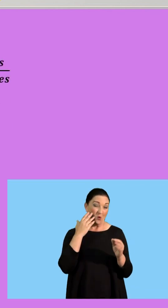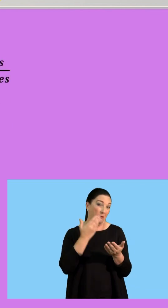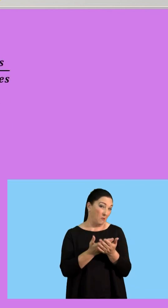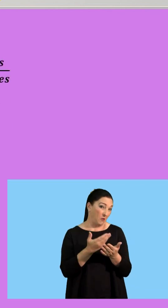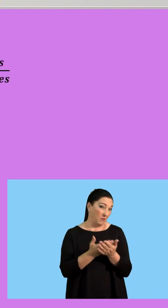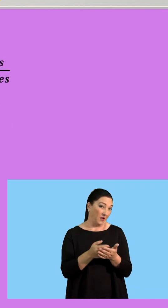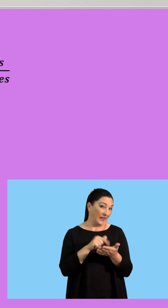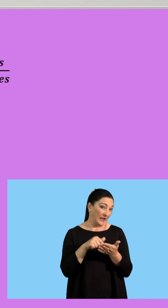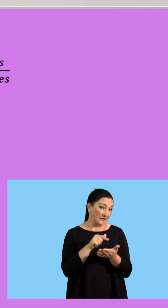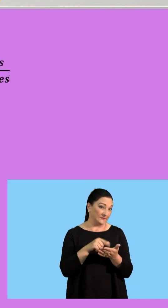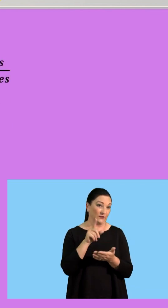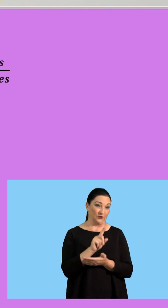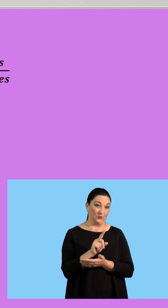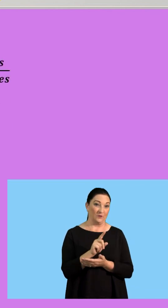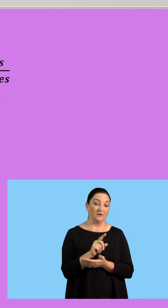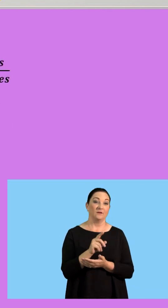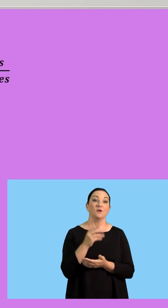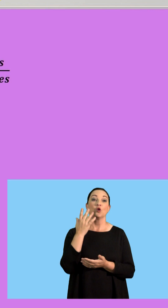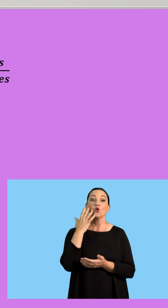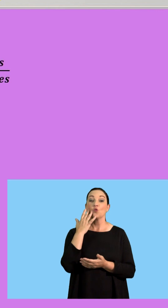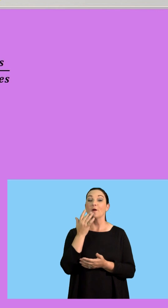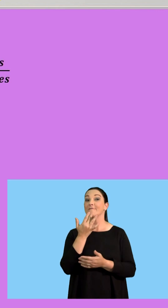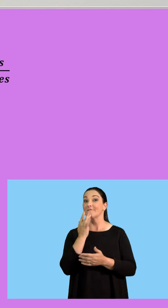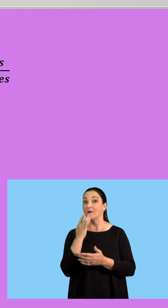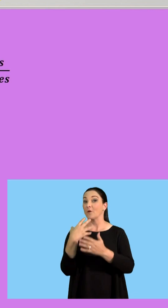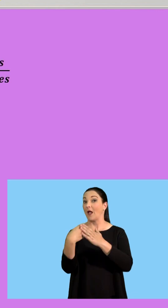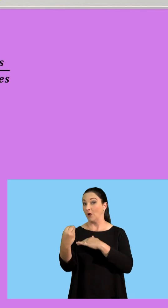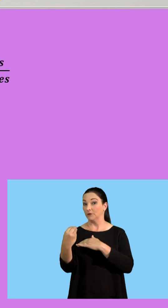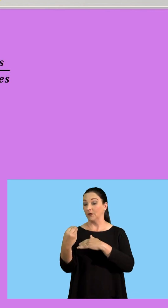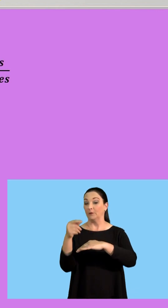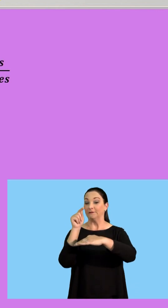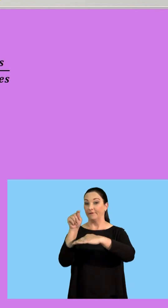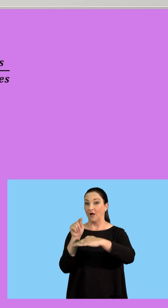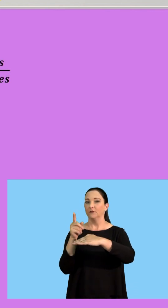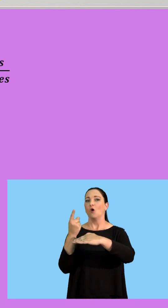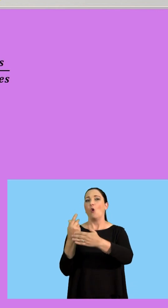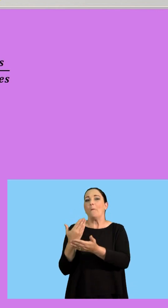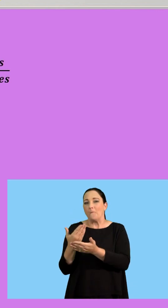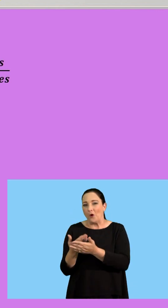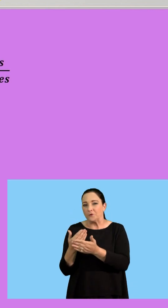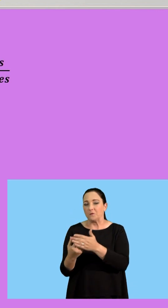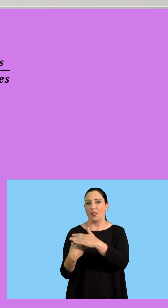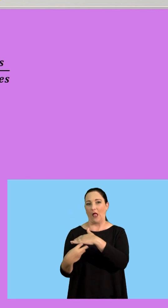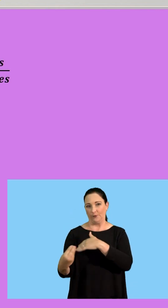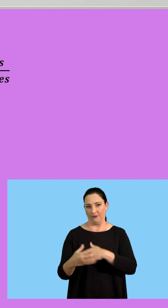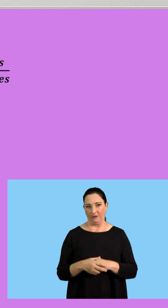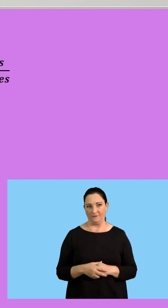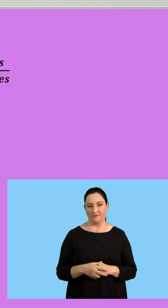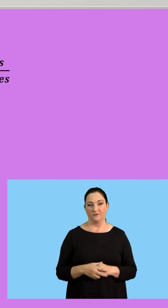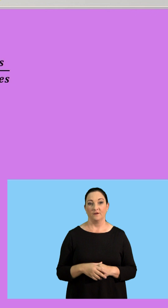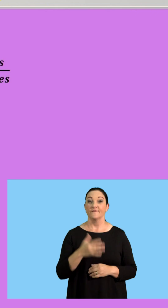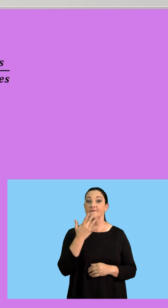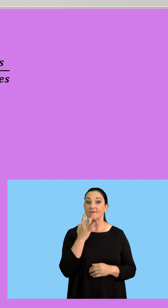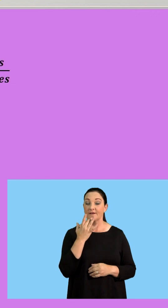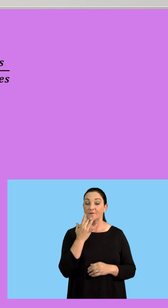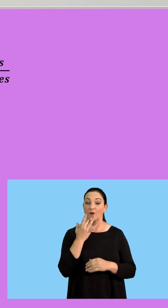calculating probability is where we take the number of favorable outcomes divided by the total number of possible outcomes, right? So